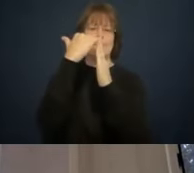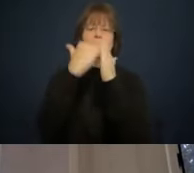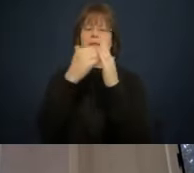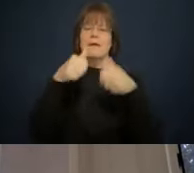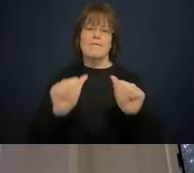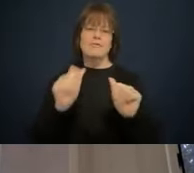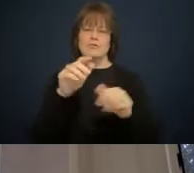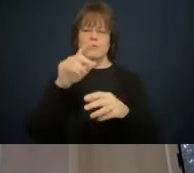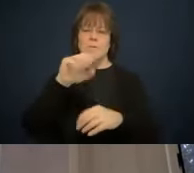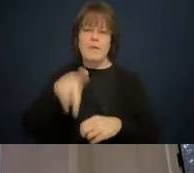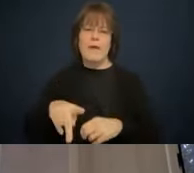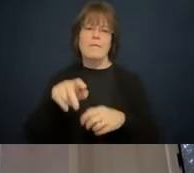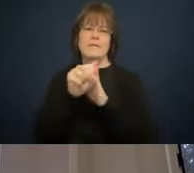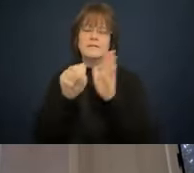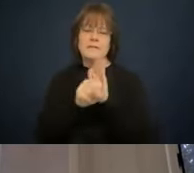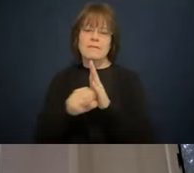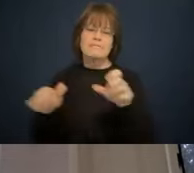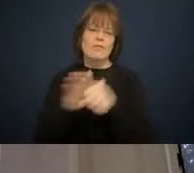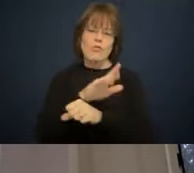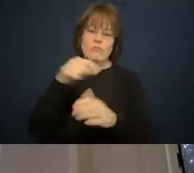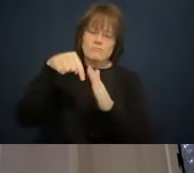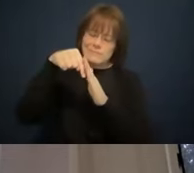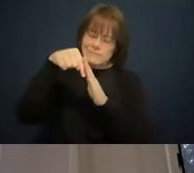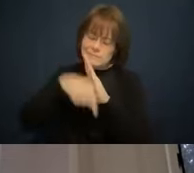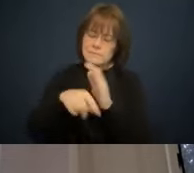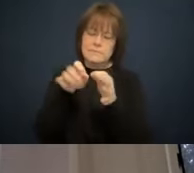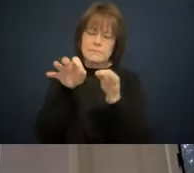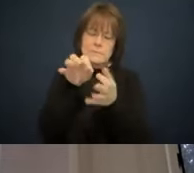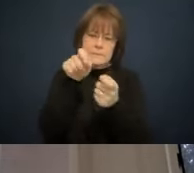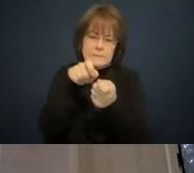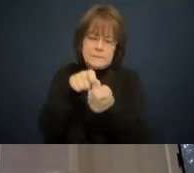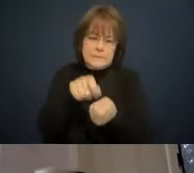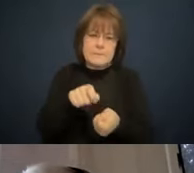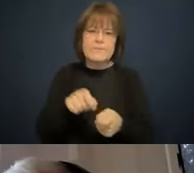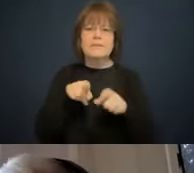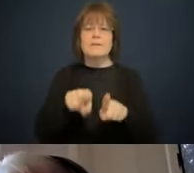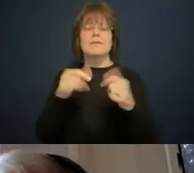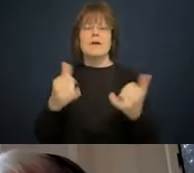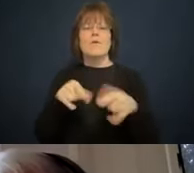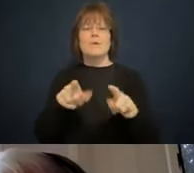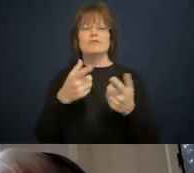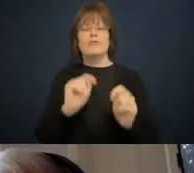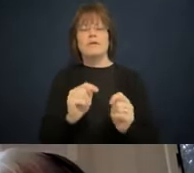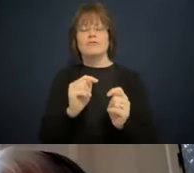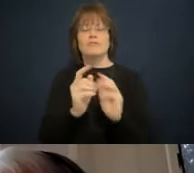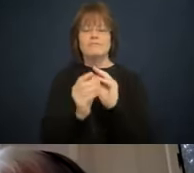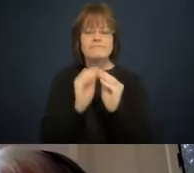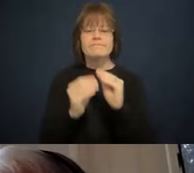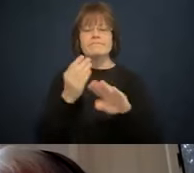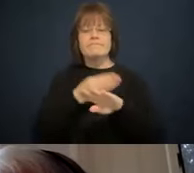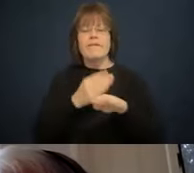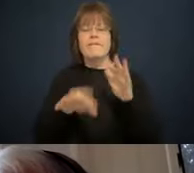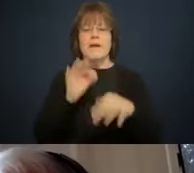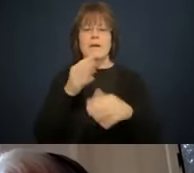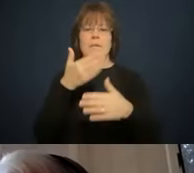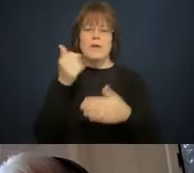state completely at such a level of detail. And even now, as we continue to update and refine and find better